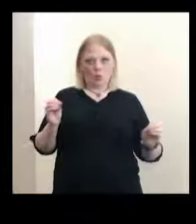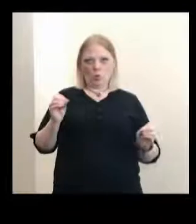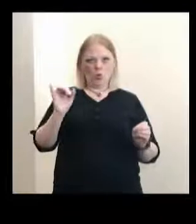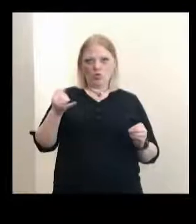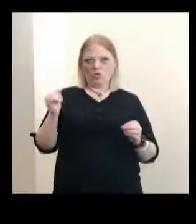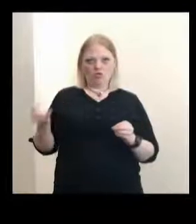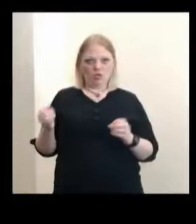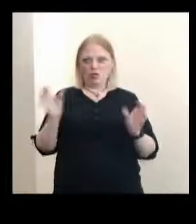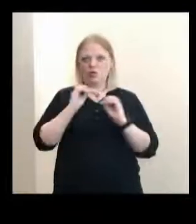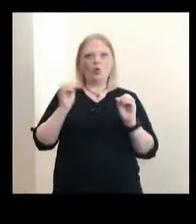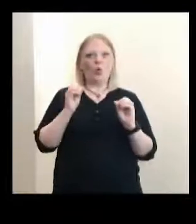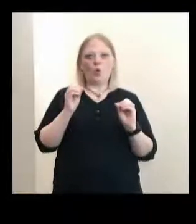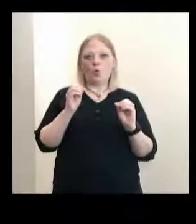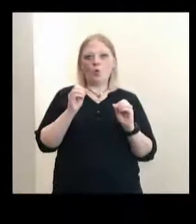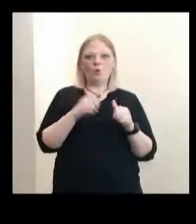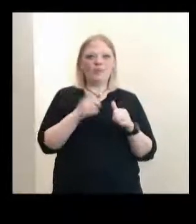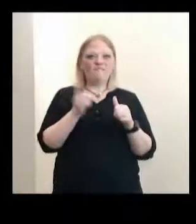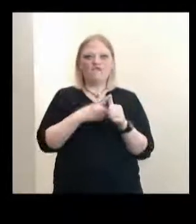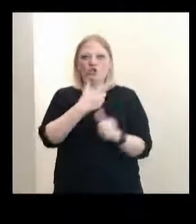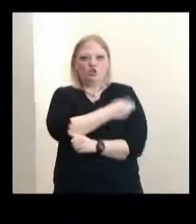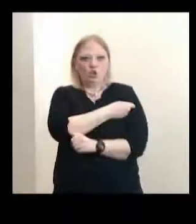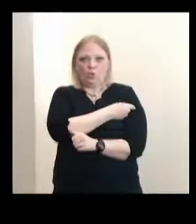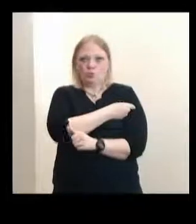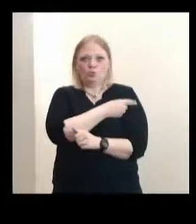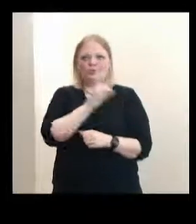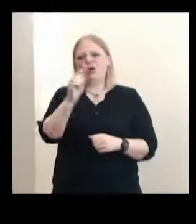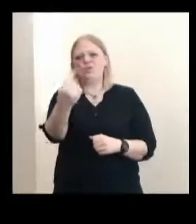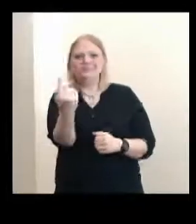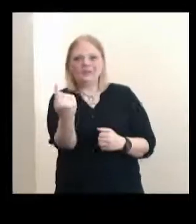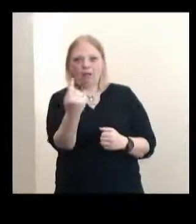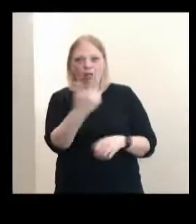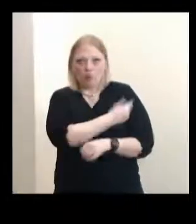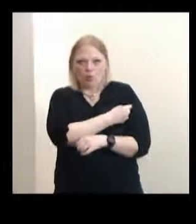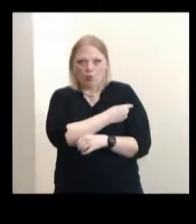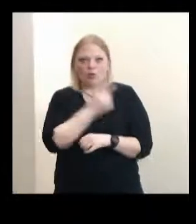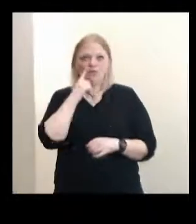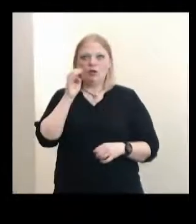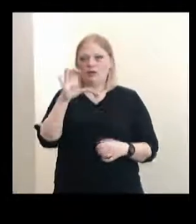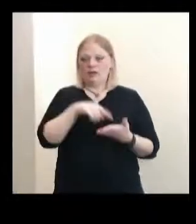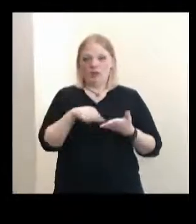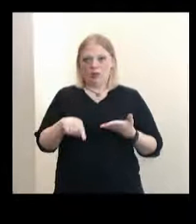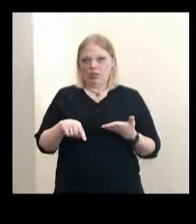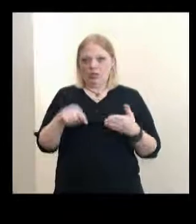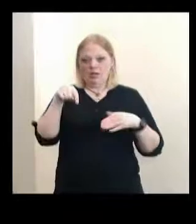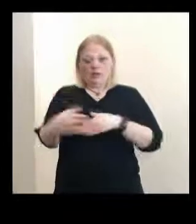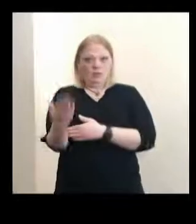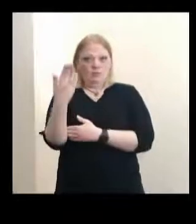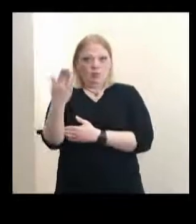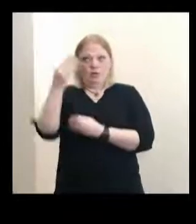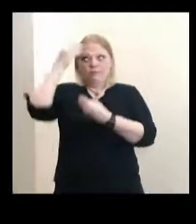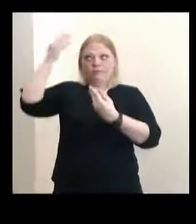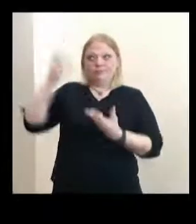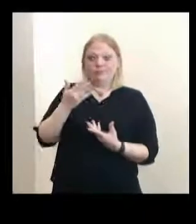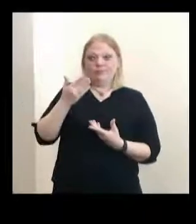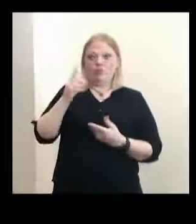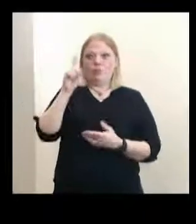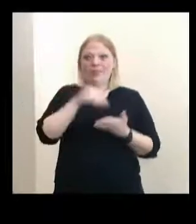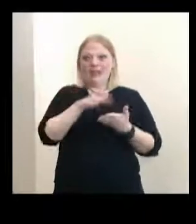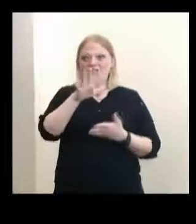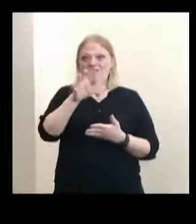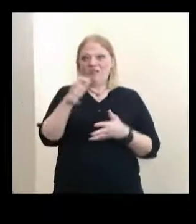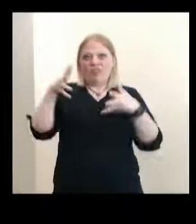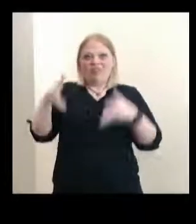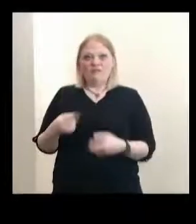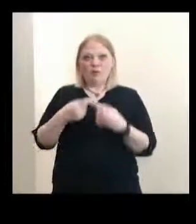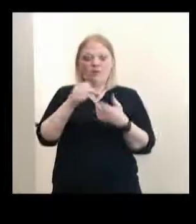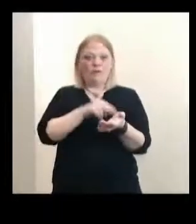no first dose vaccines coming into Erie County in the next week. And this morning, we were advised that 1,500 doses left over from